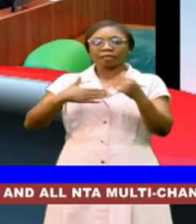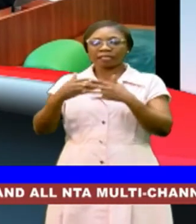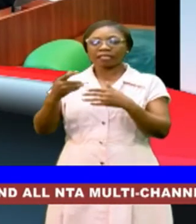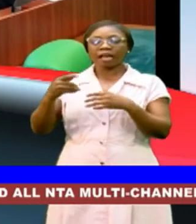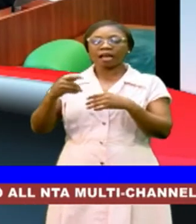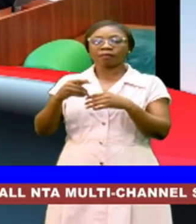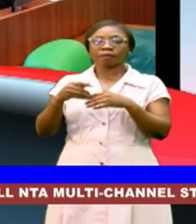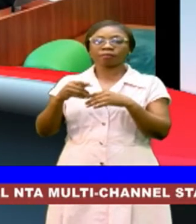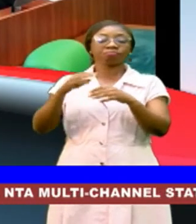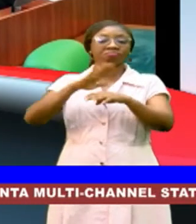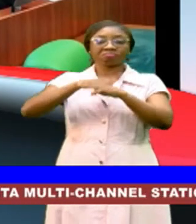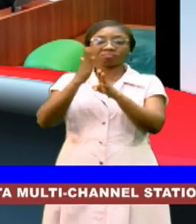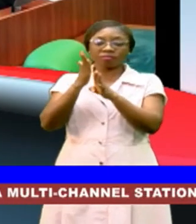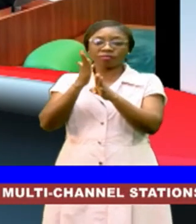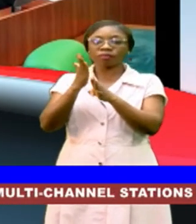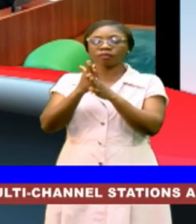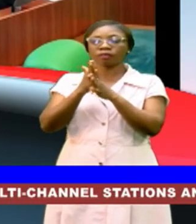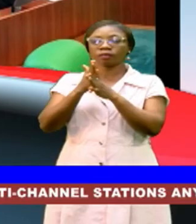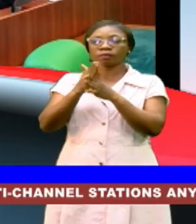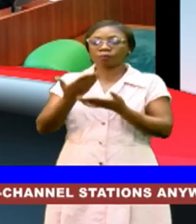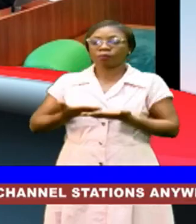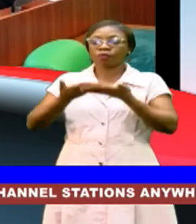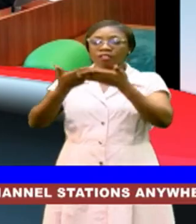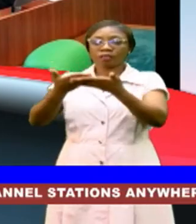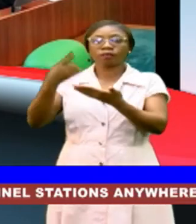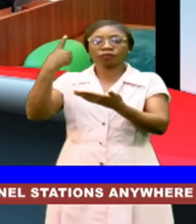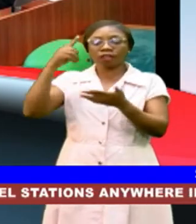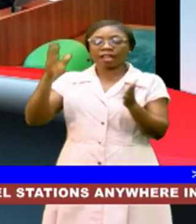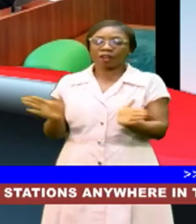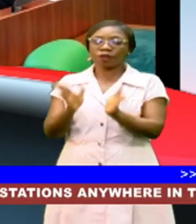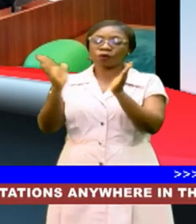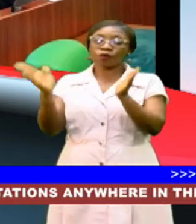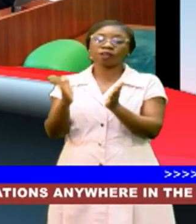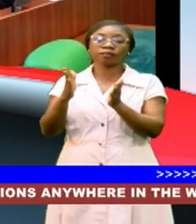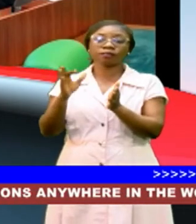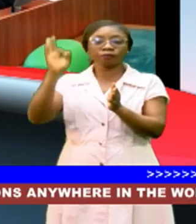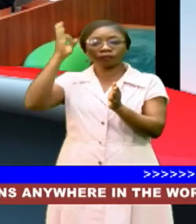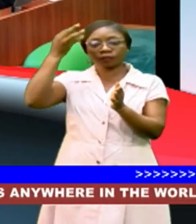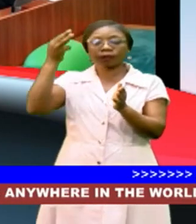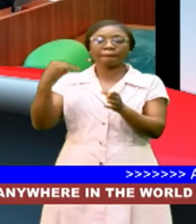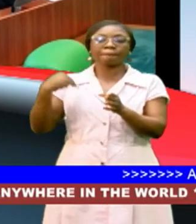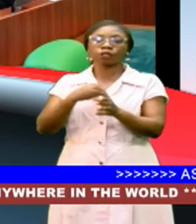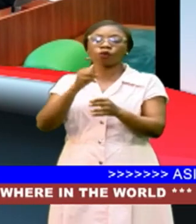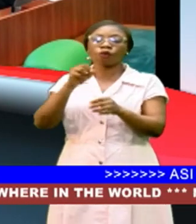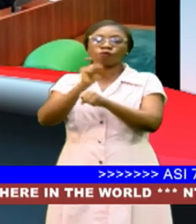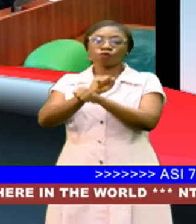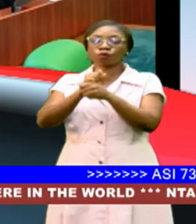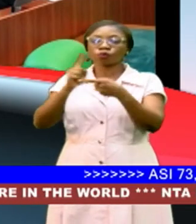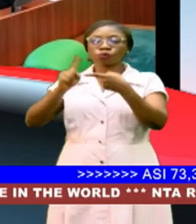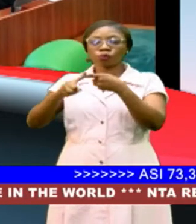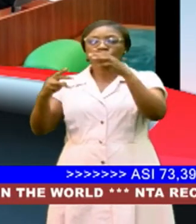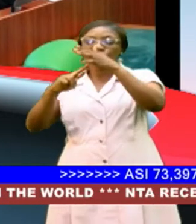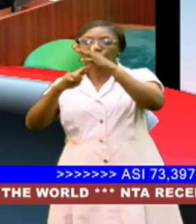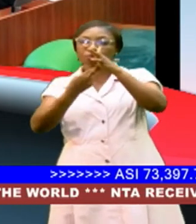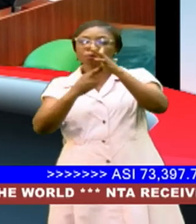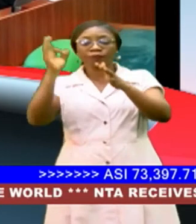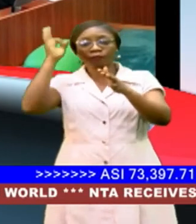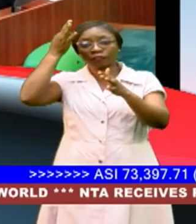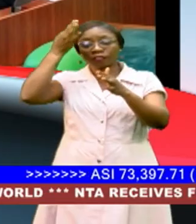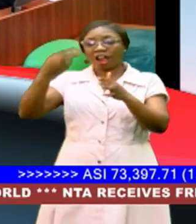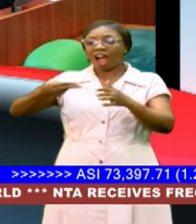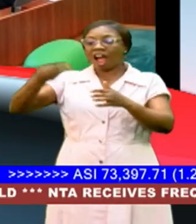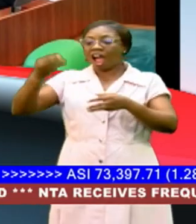has passed a resolution urging the Federal Ministry of Works to repair failed portions of the federal highways to make